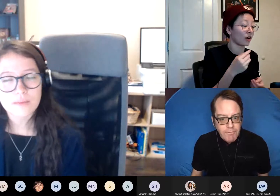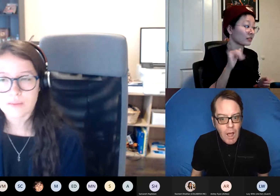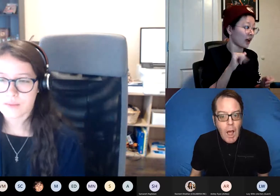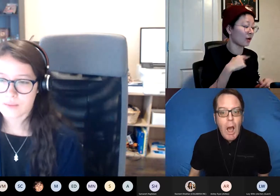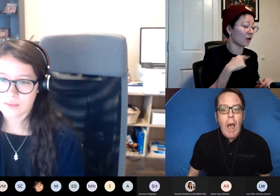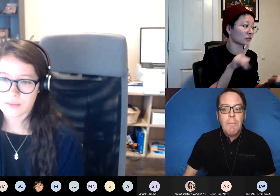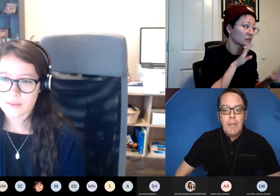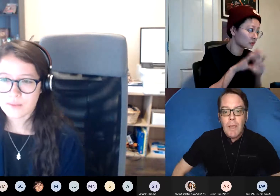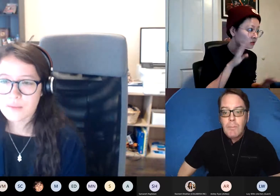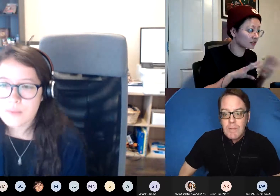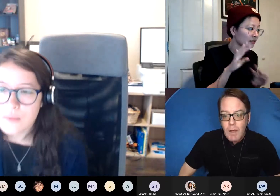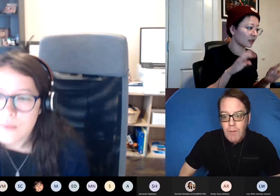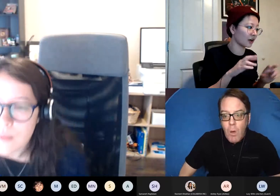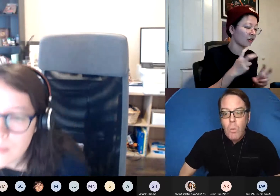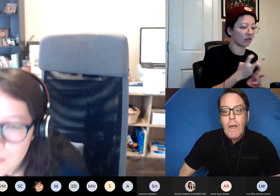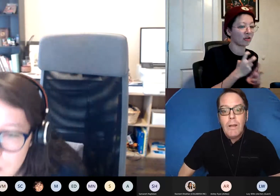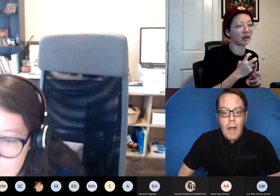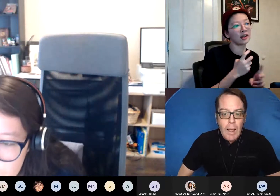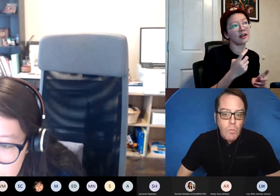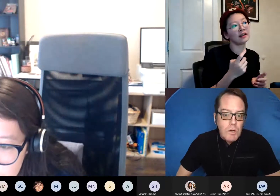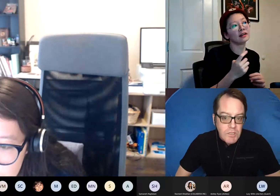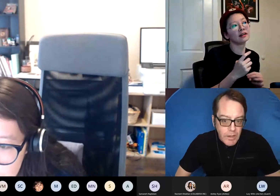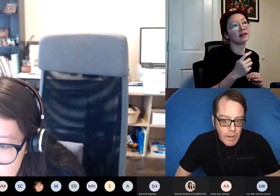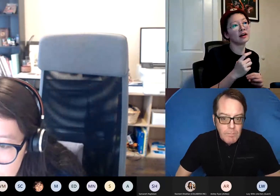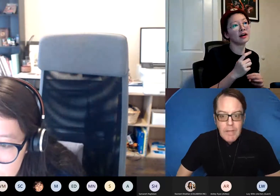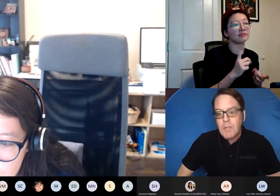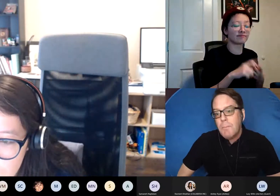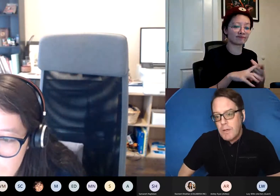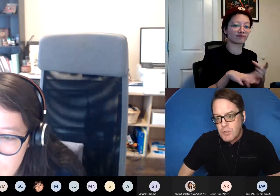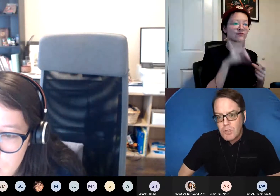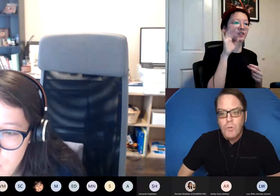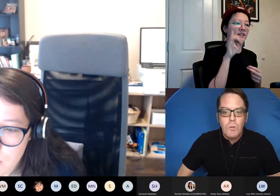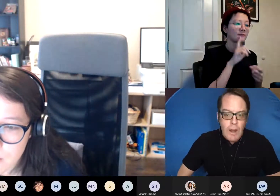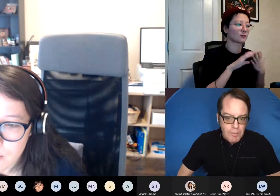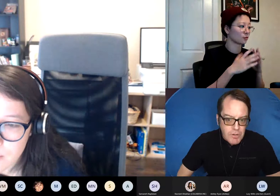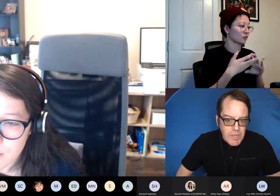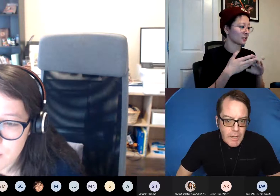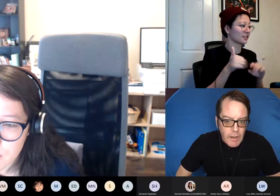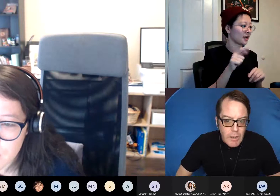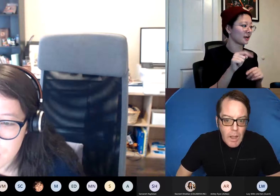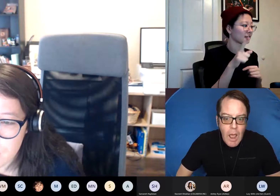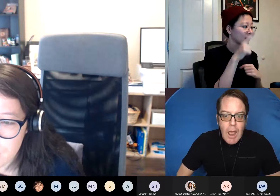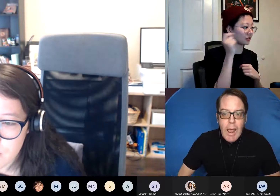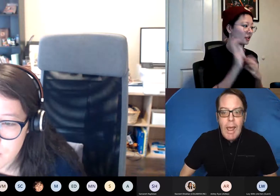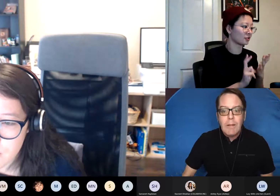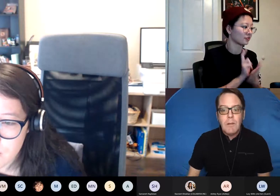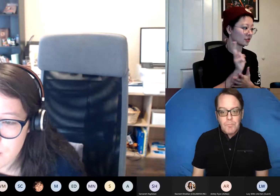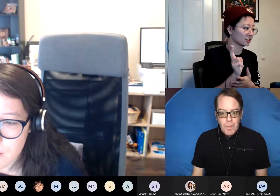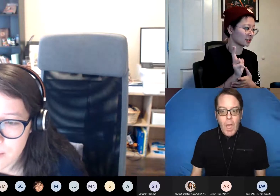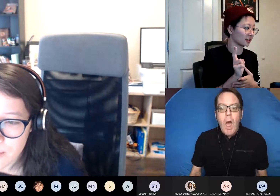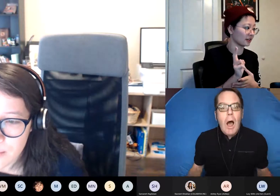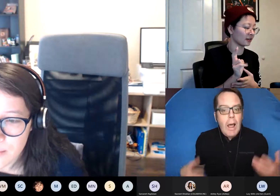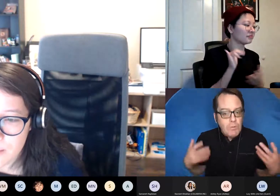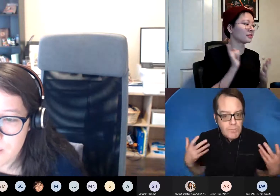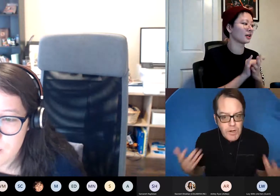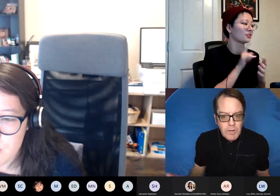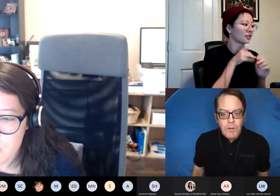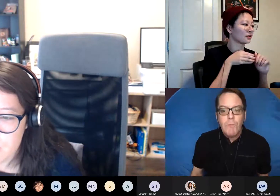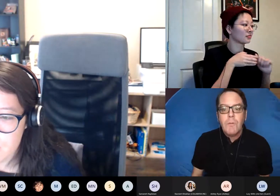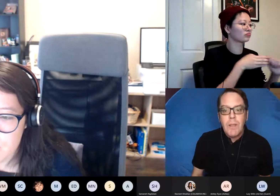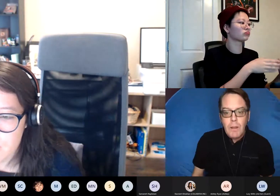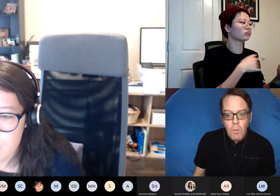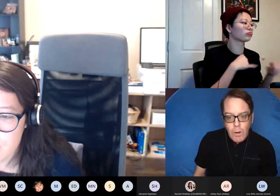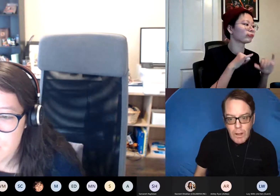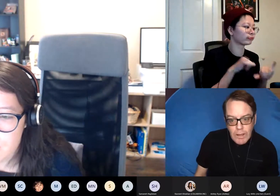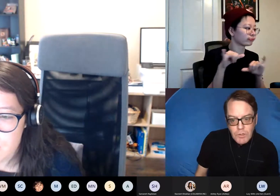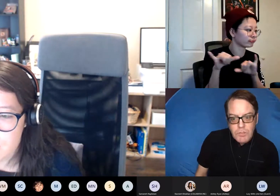born deaf. I became deaf when I was in basically middle school, around 13. And it was very